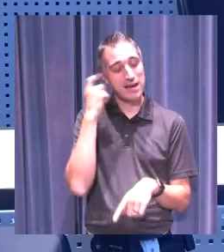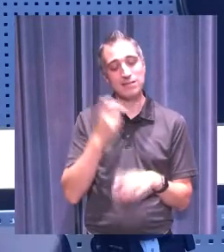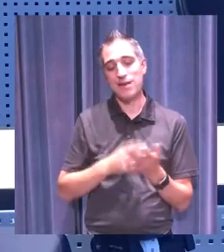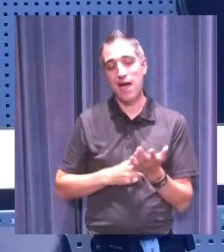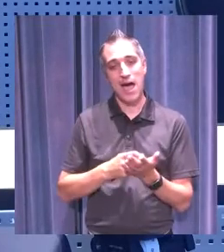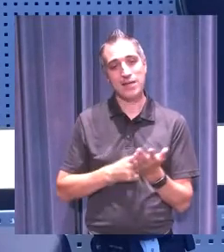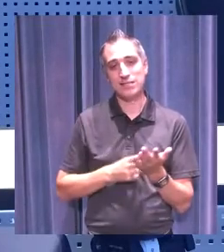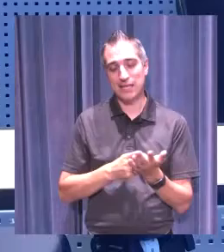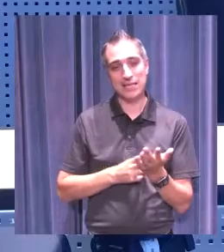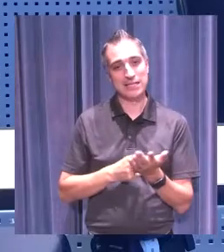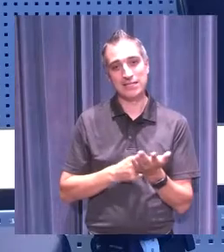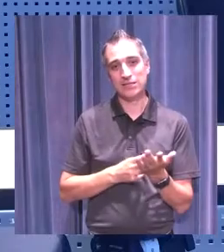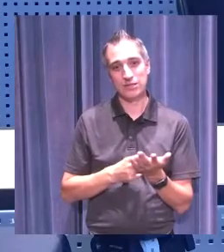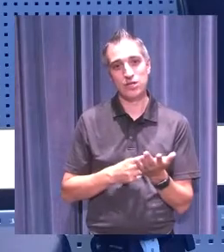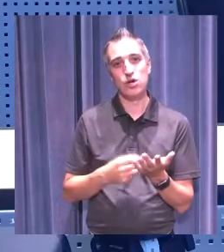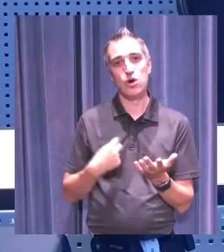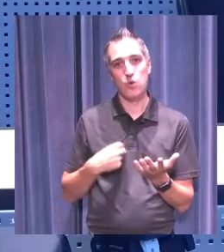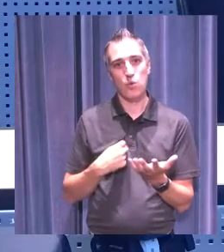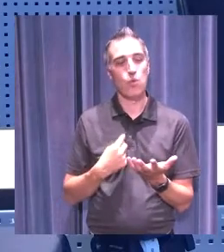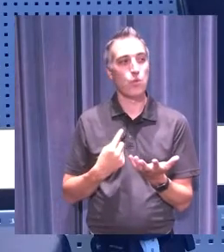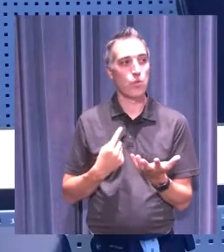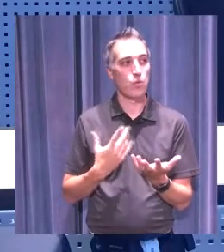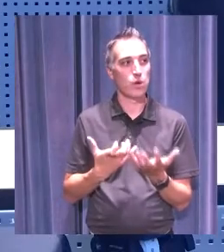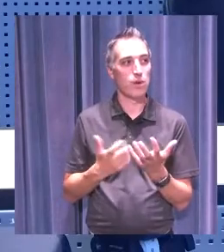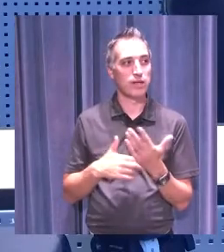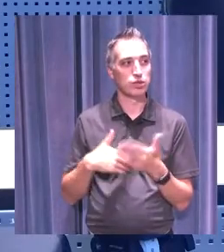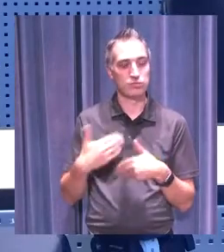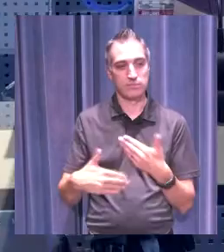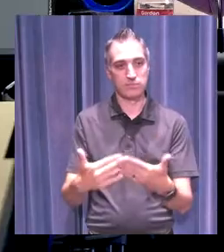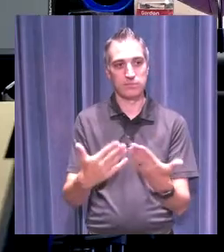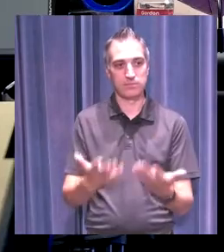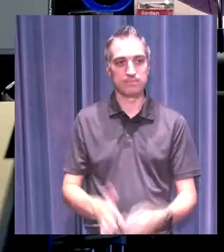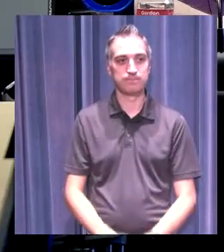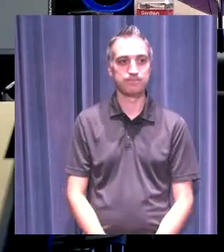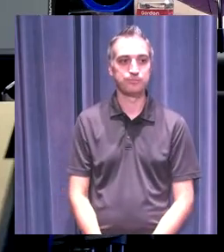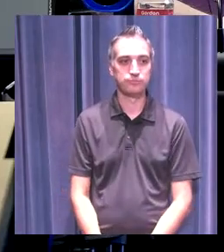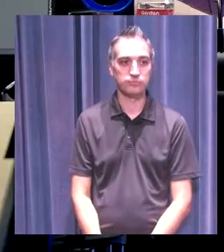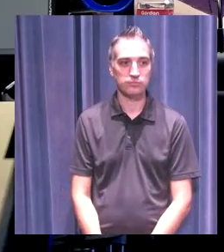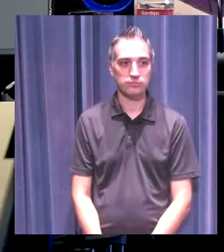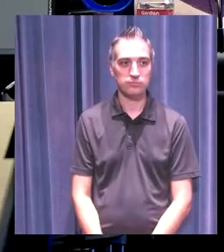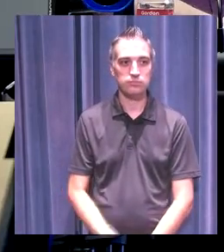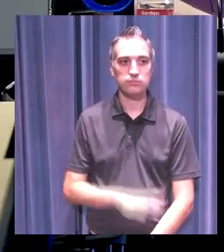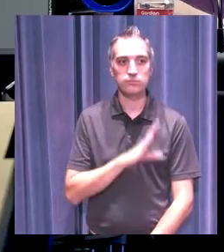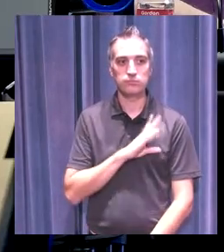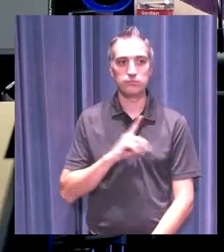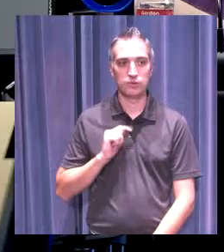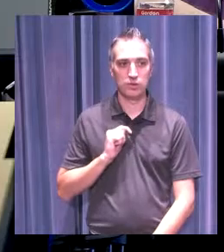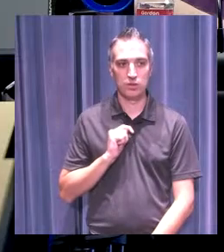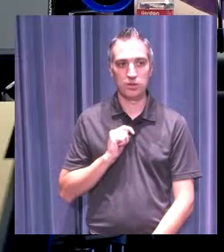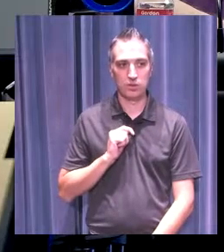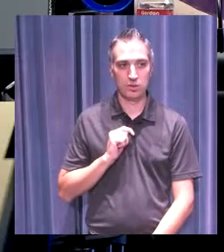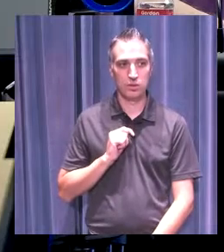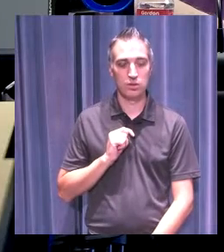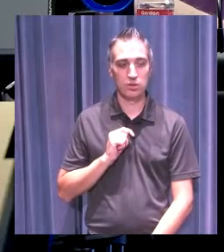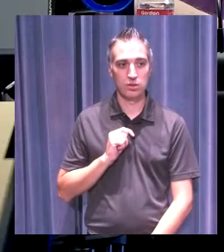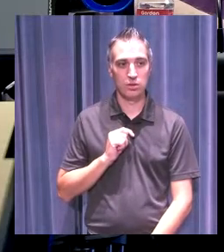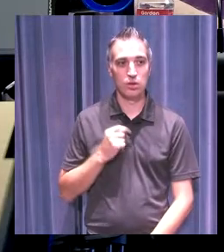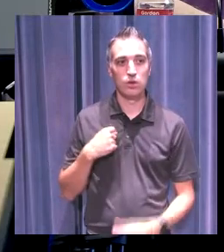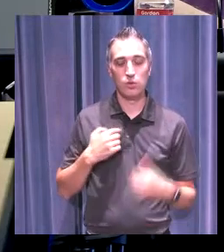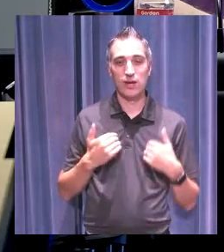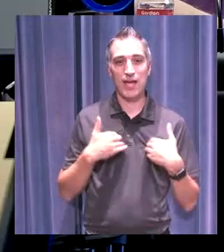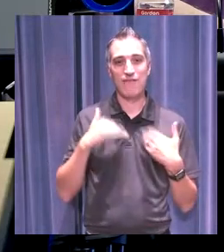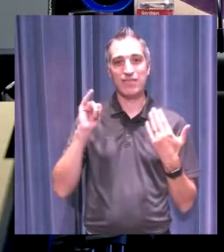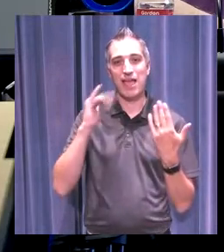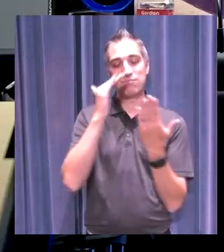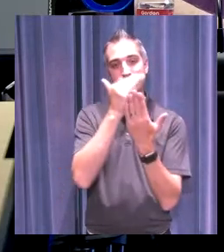it's we wanted to kind of get going before we got too far. Yeah. I guess my question is, we had that long